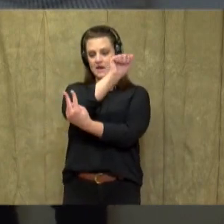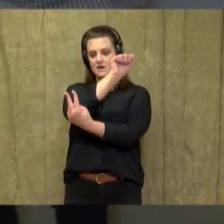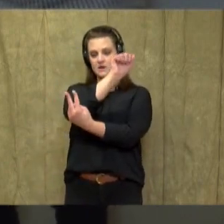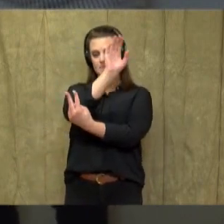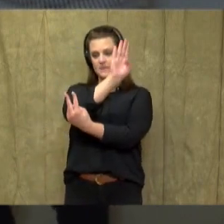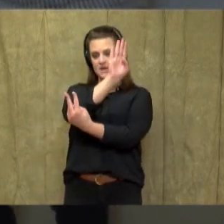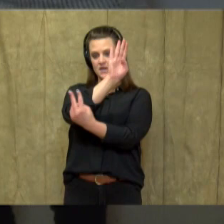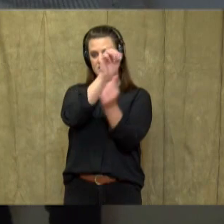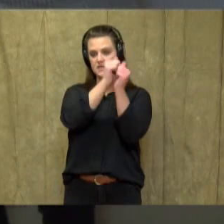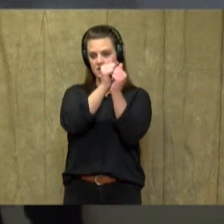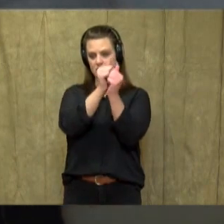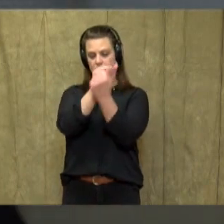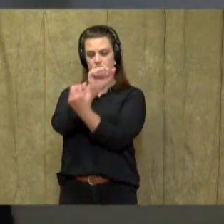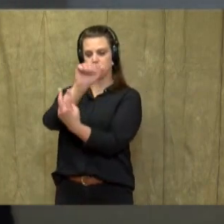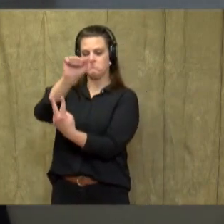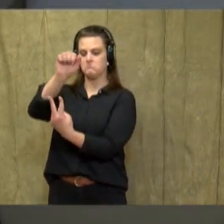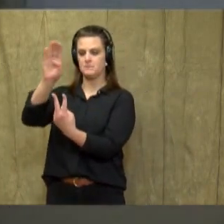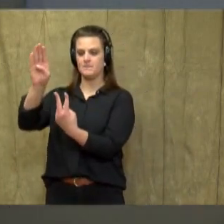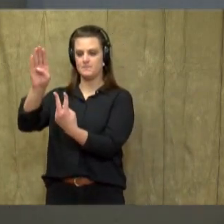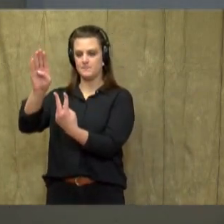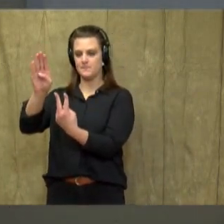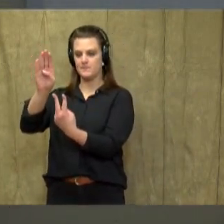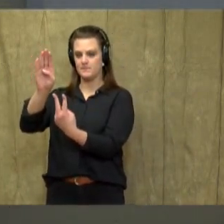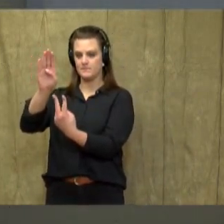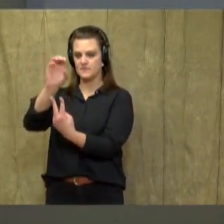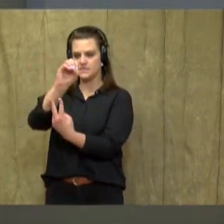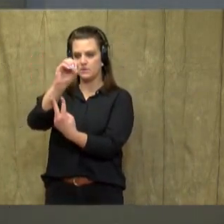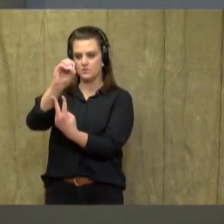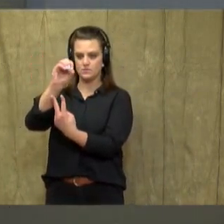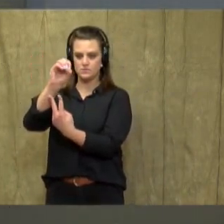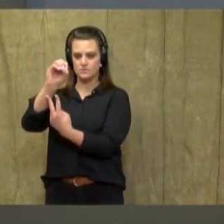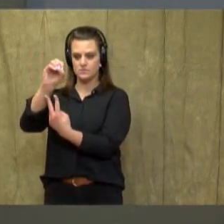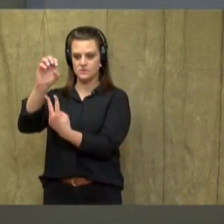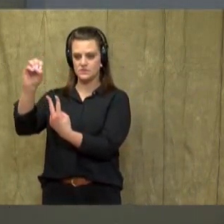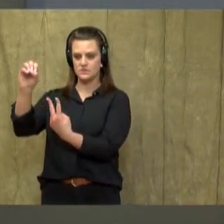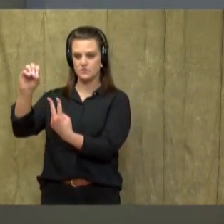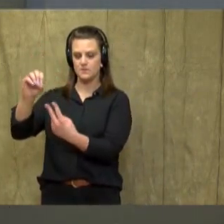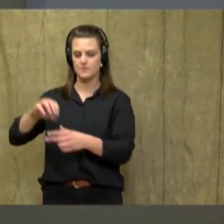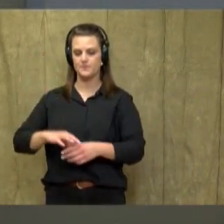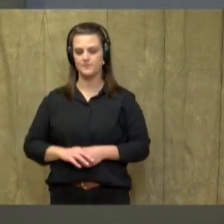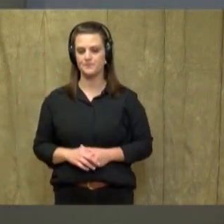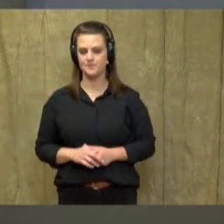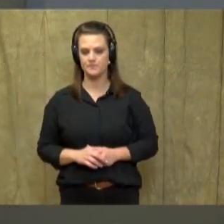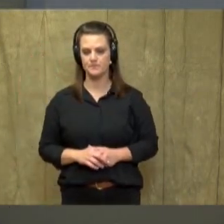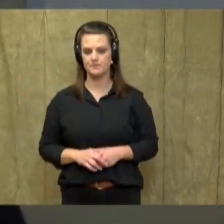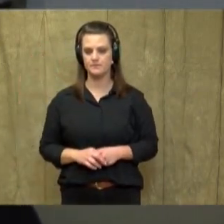and pattern B is 0, 0.